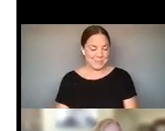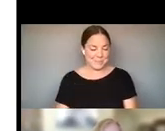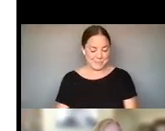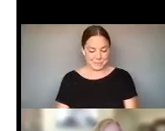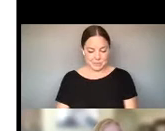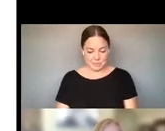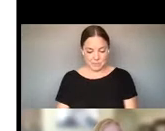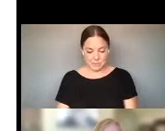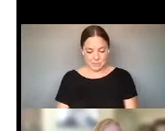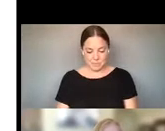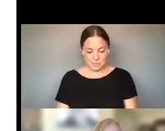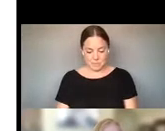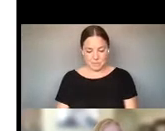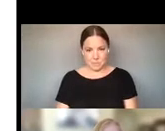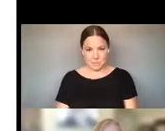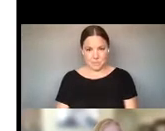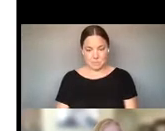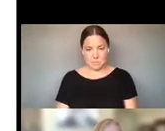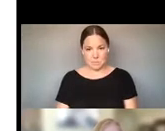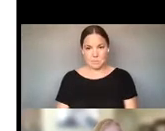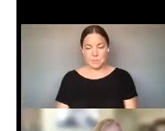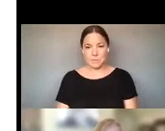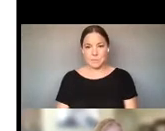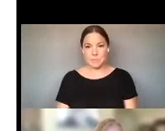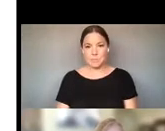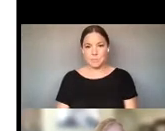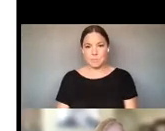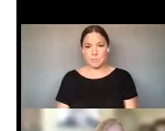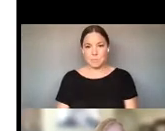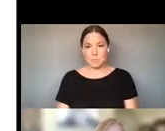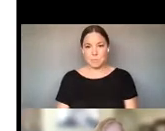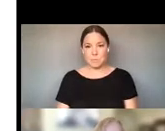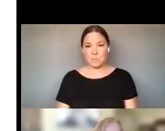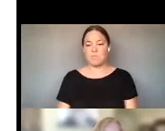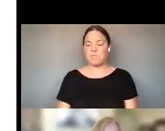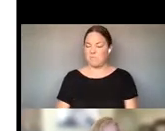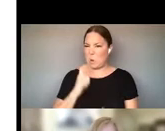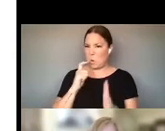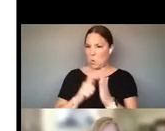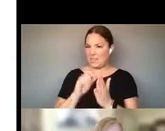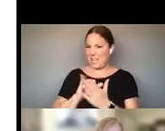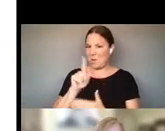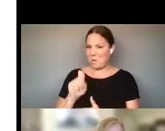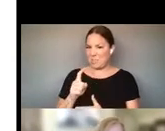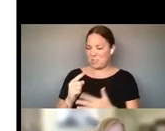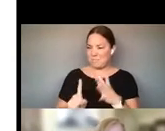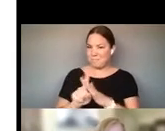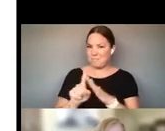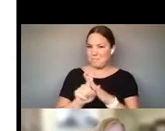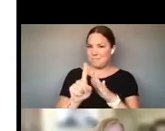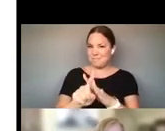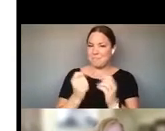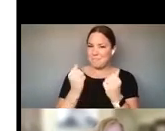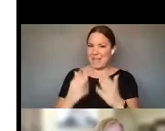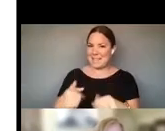All right, um, that is a very popular question. Um, okay, so I'm going to